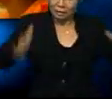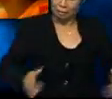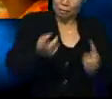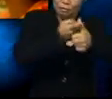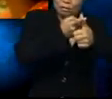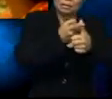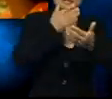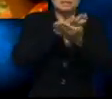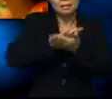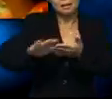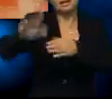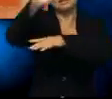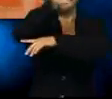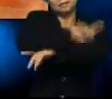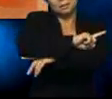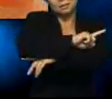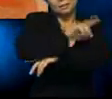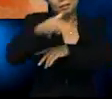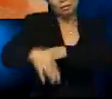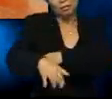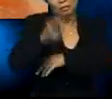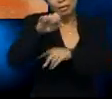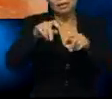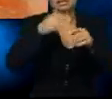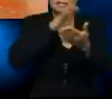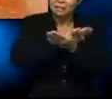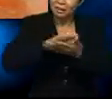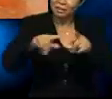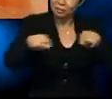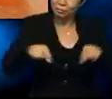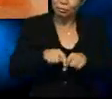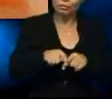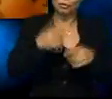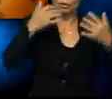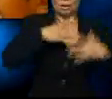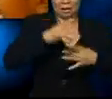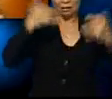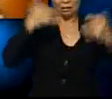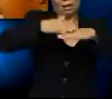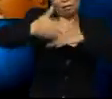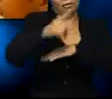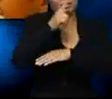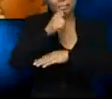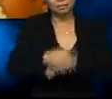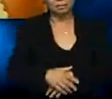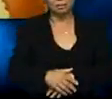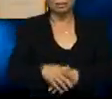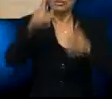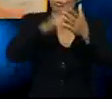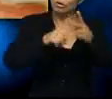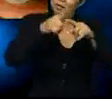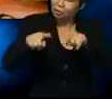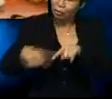Ravi. Well, okay. It's a nice day, but I'm still glad we found this nice shady spot. Would you like to play a game after